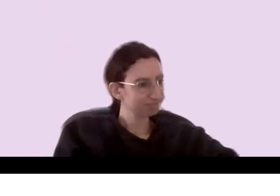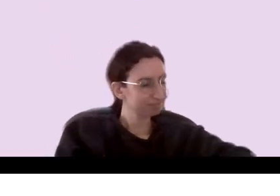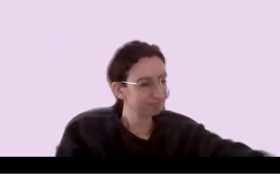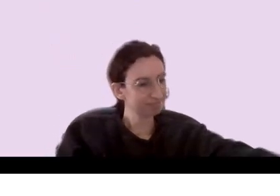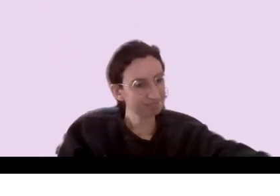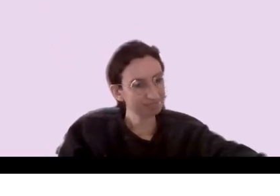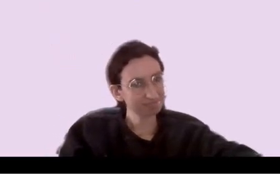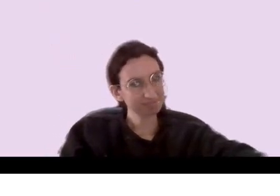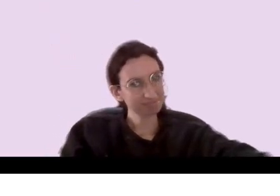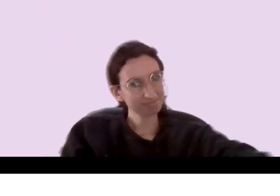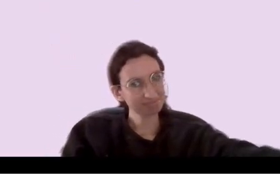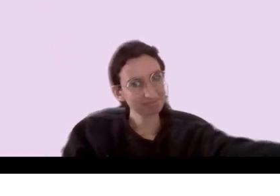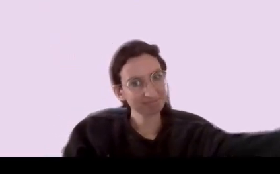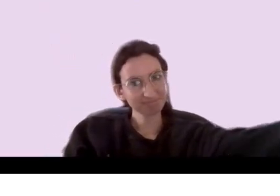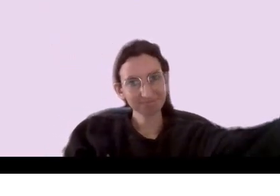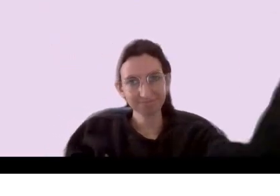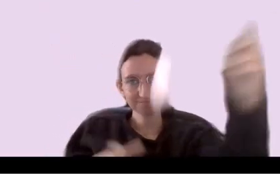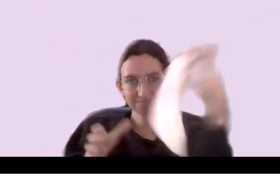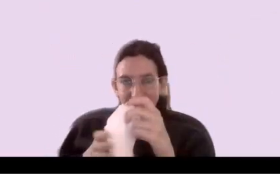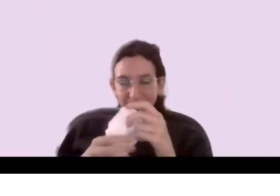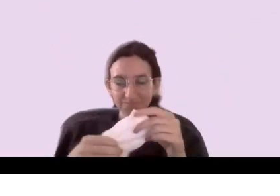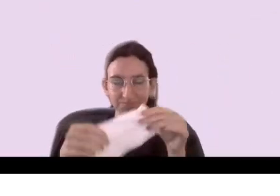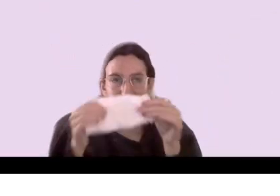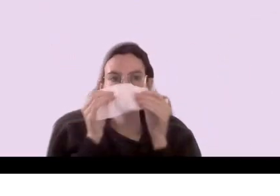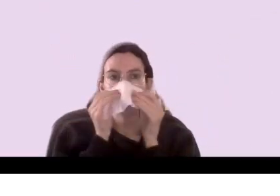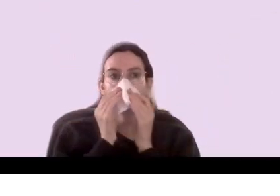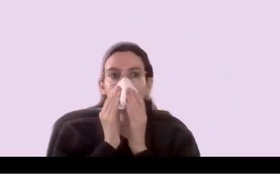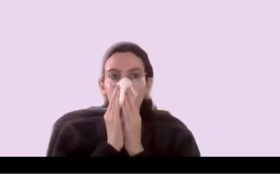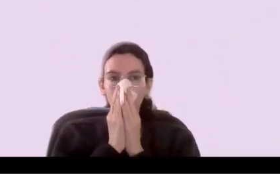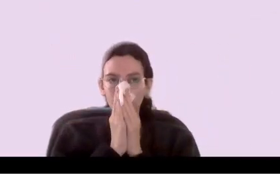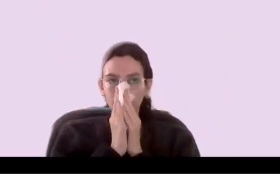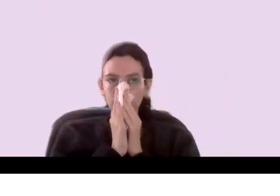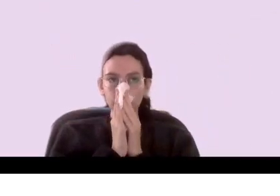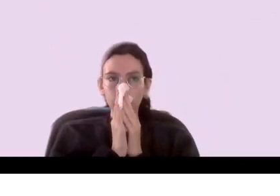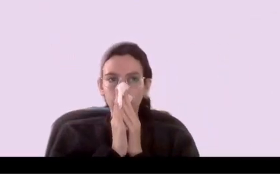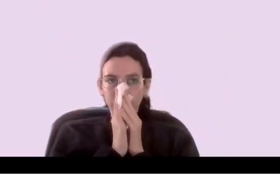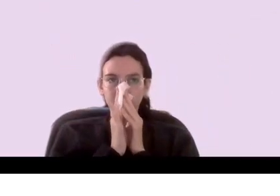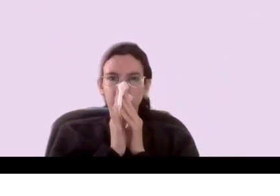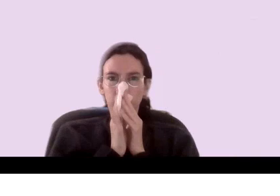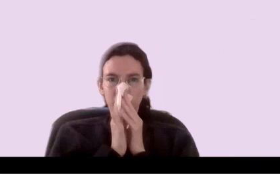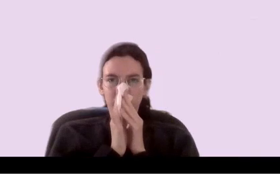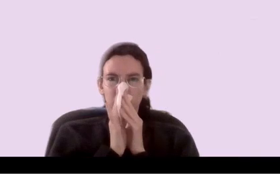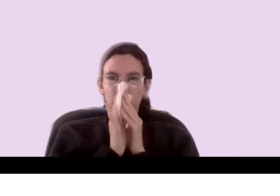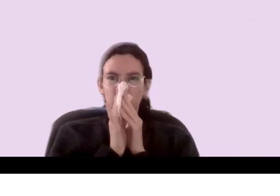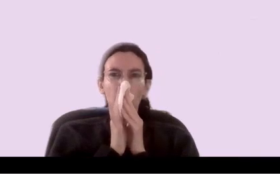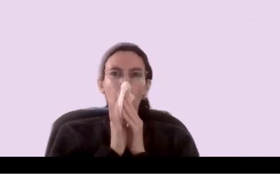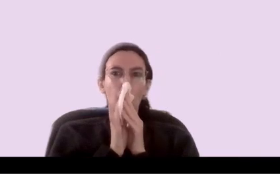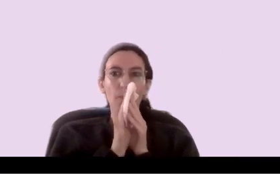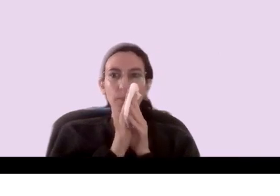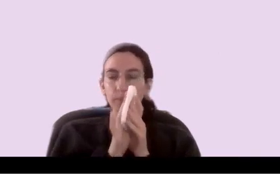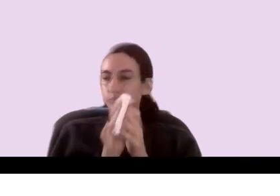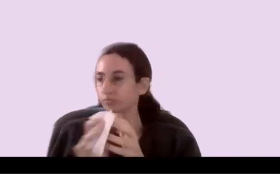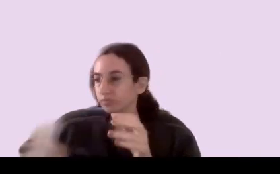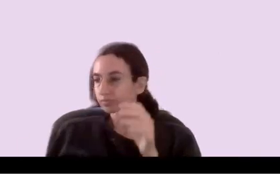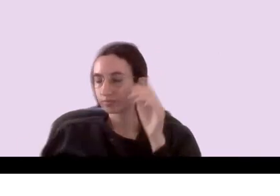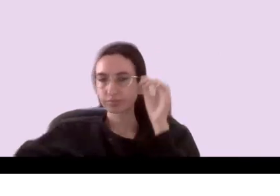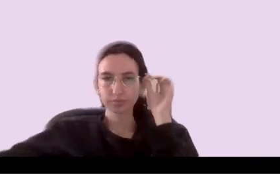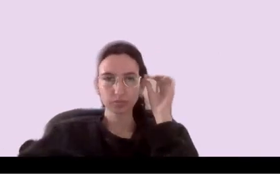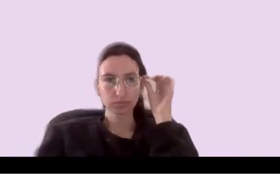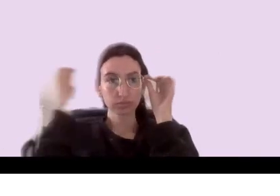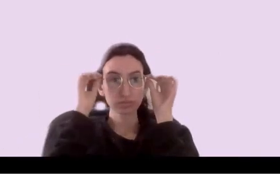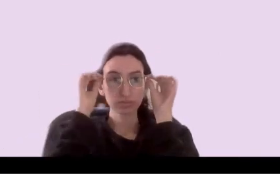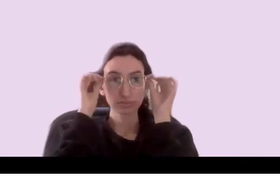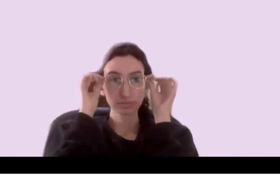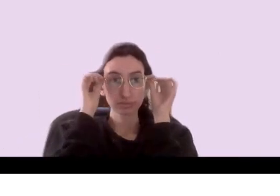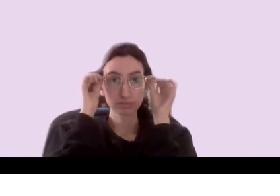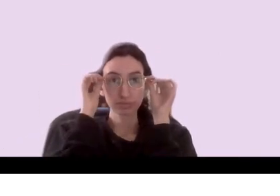Can you repeat? What message would you give to men fellows in your field? To men